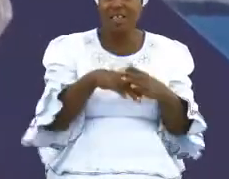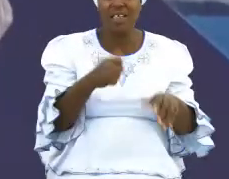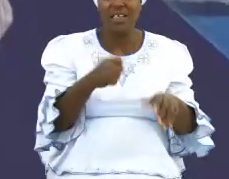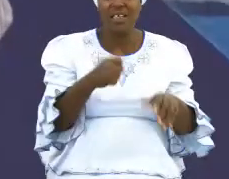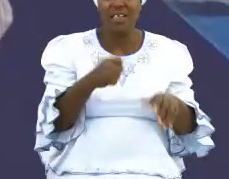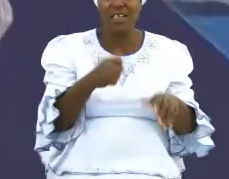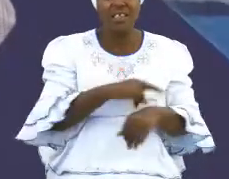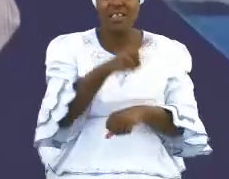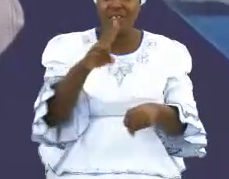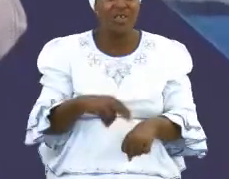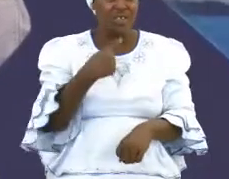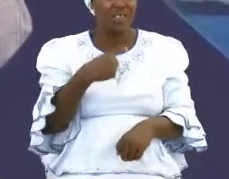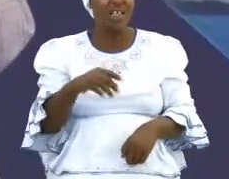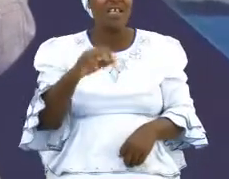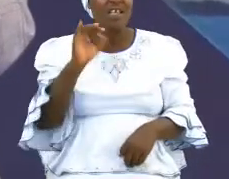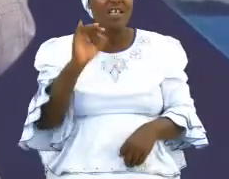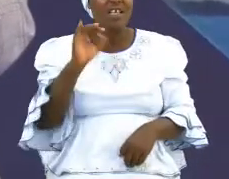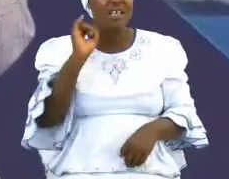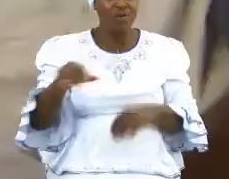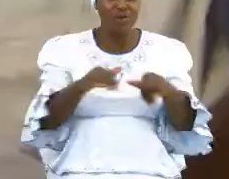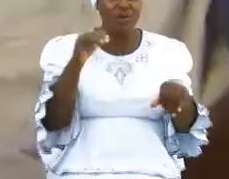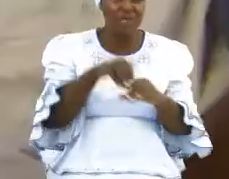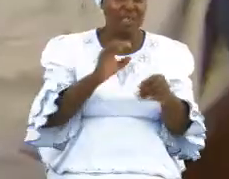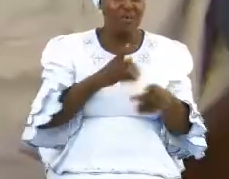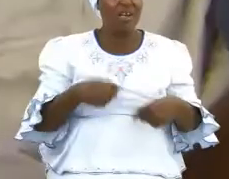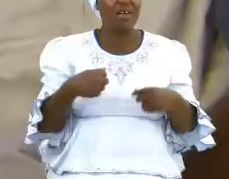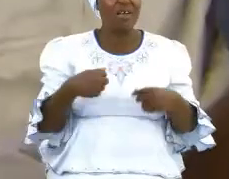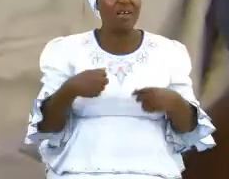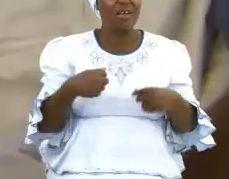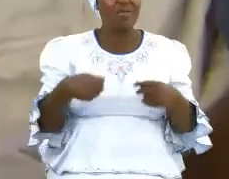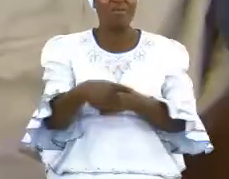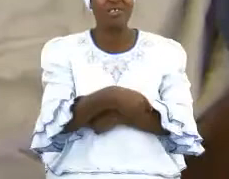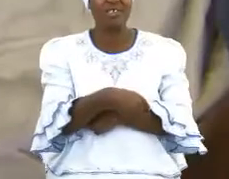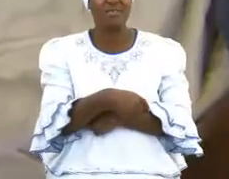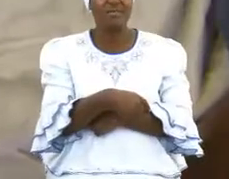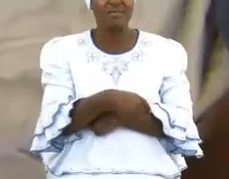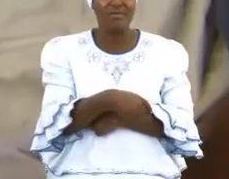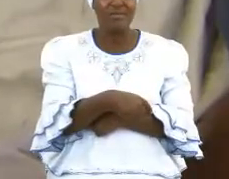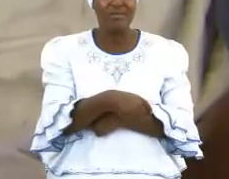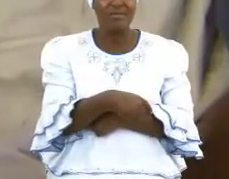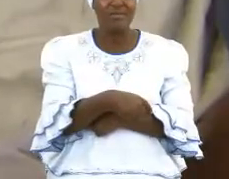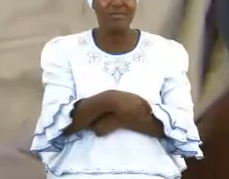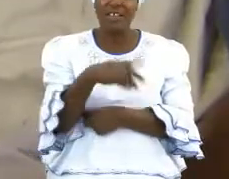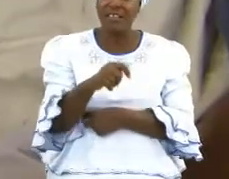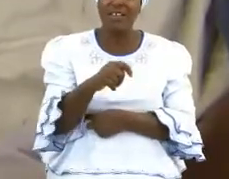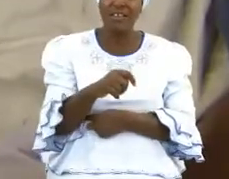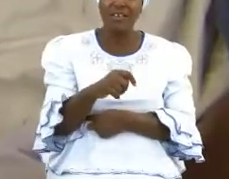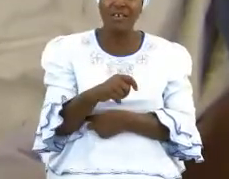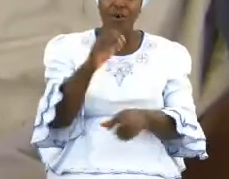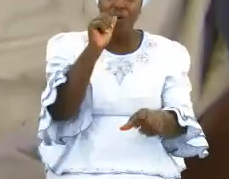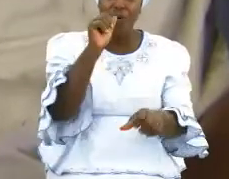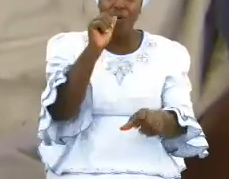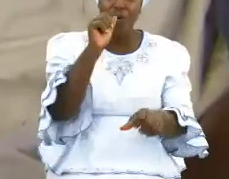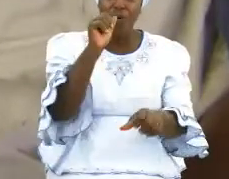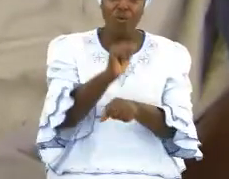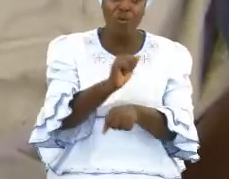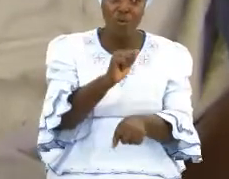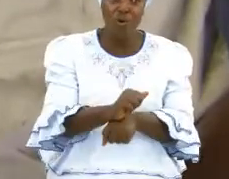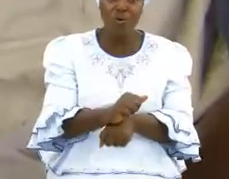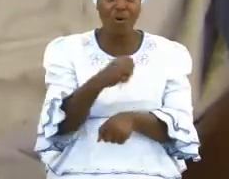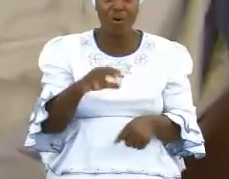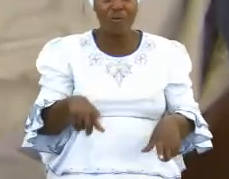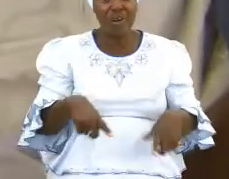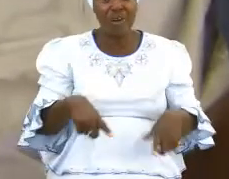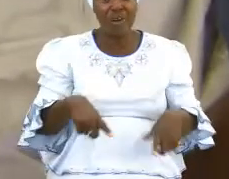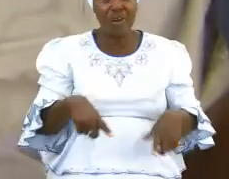said, it will accomplish in our lives today. The worst of lies, it will change tonight. The